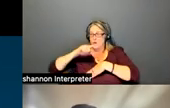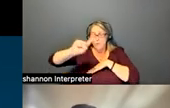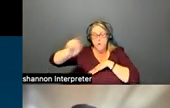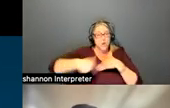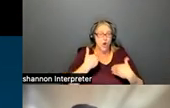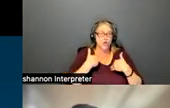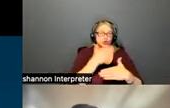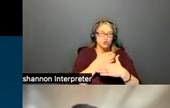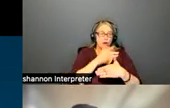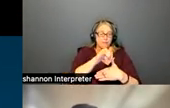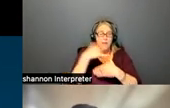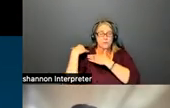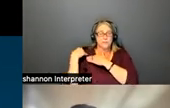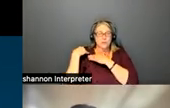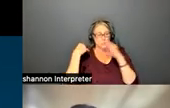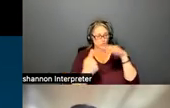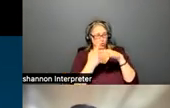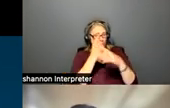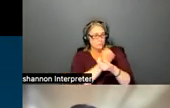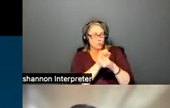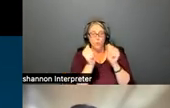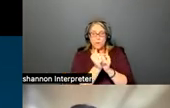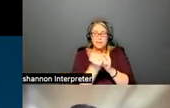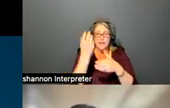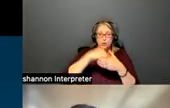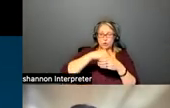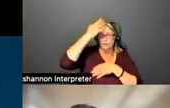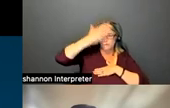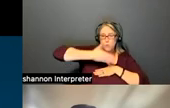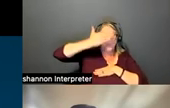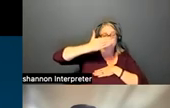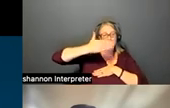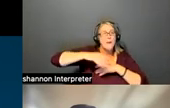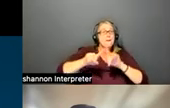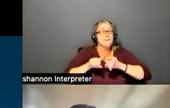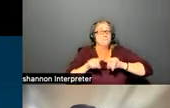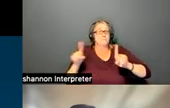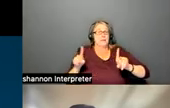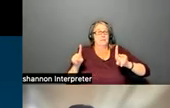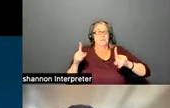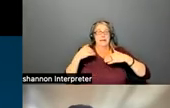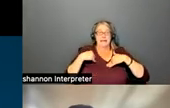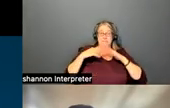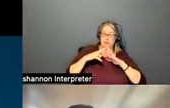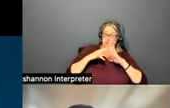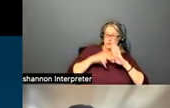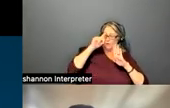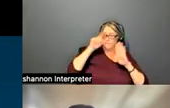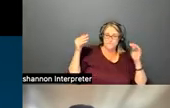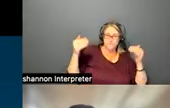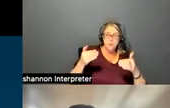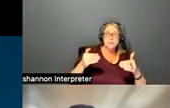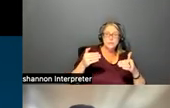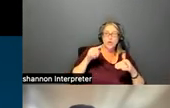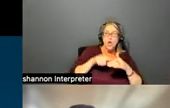responsibility to show up to work with inclusion at the forefront. However, having roles that are focused in this